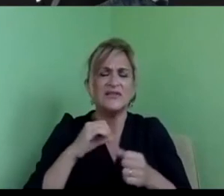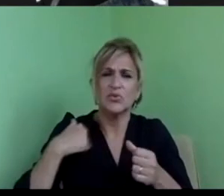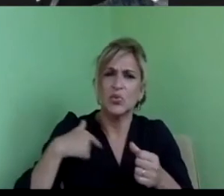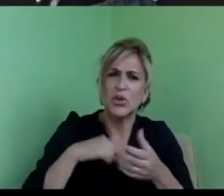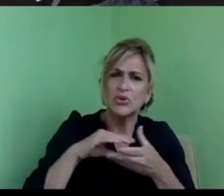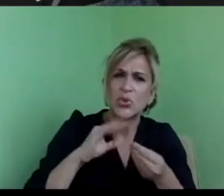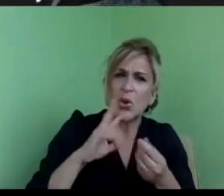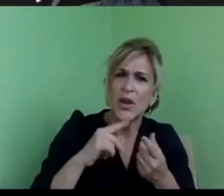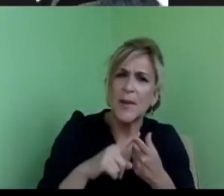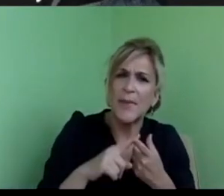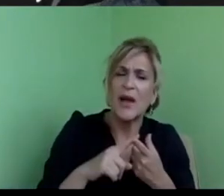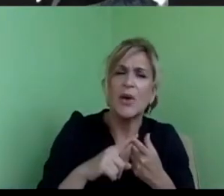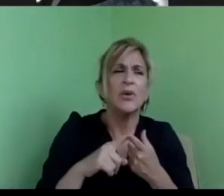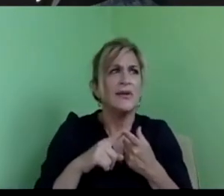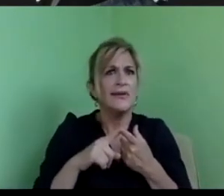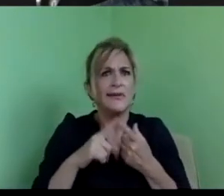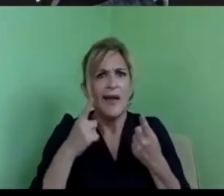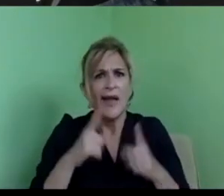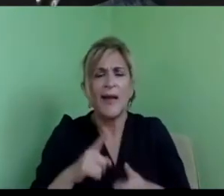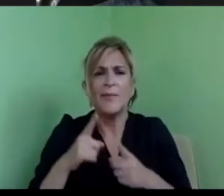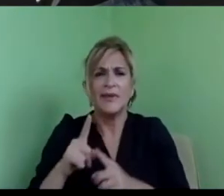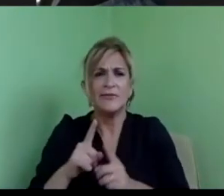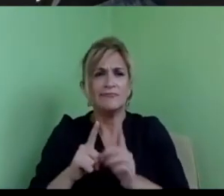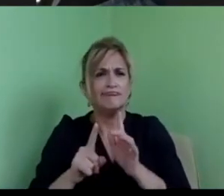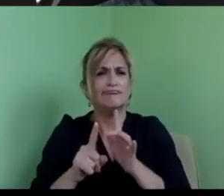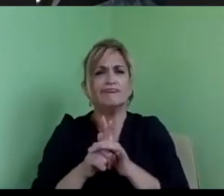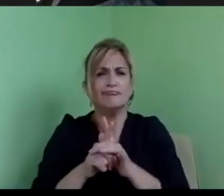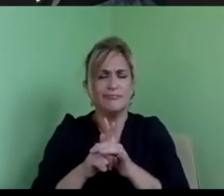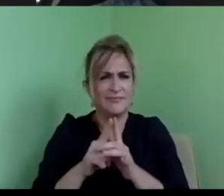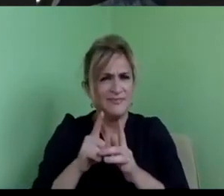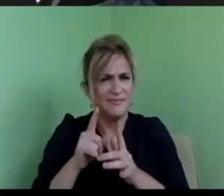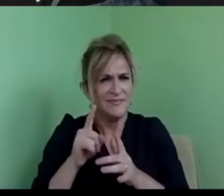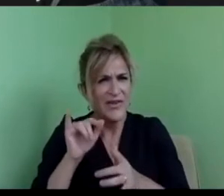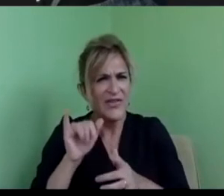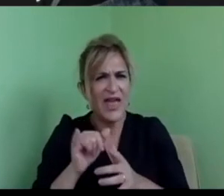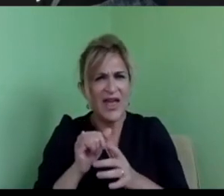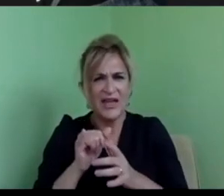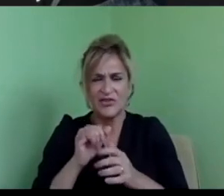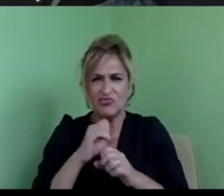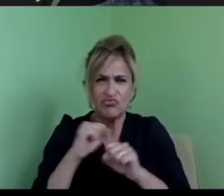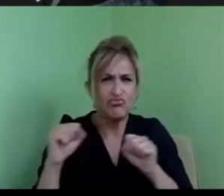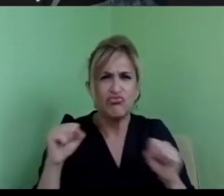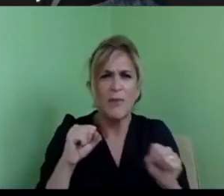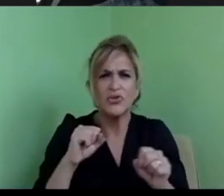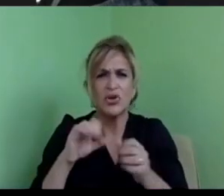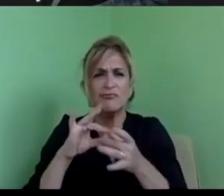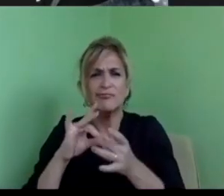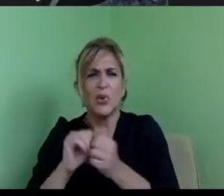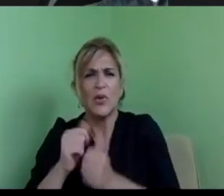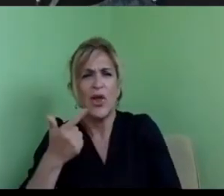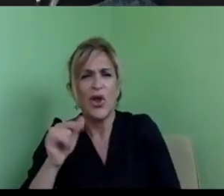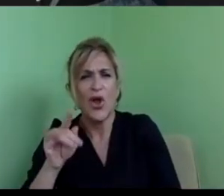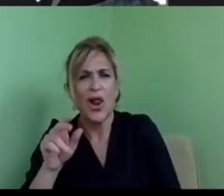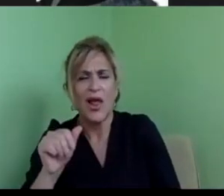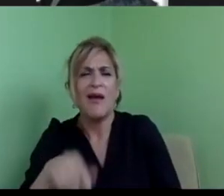of um rupturing that we might initiate as abdulali reminded us at the start and the different kinds of transmissions and transba goggling